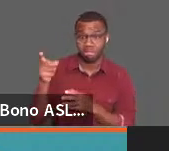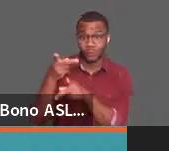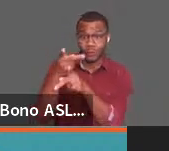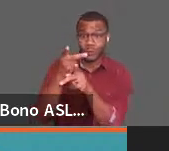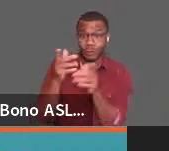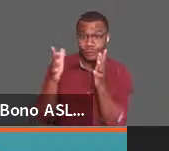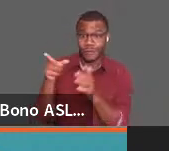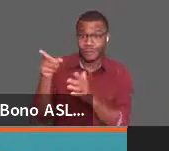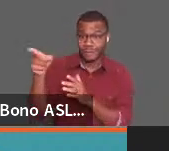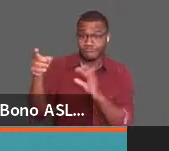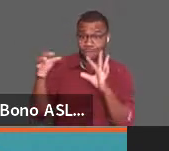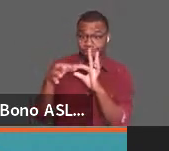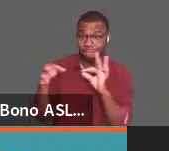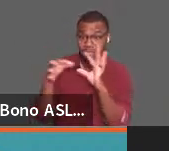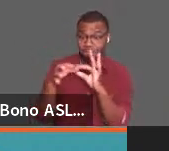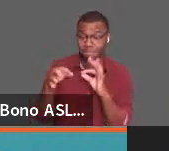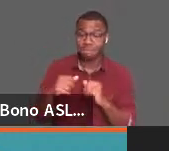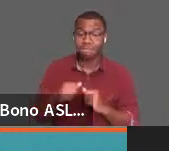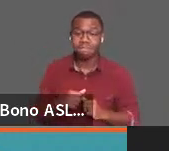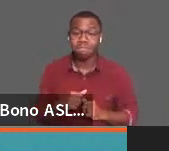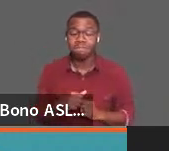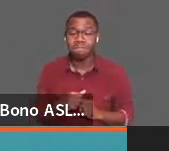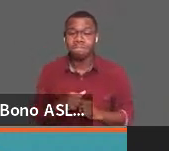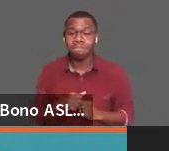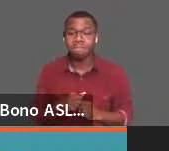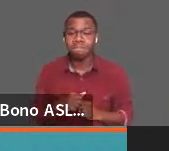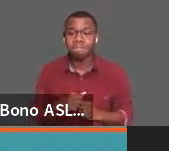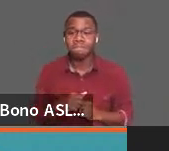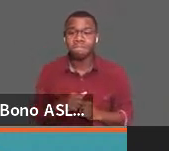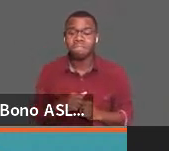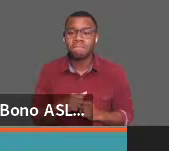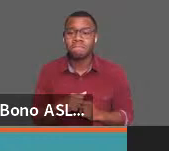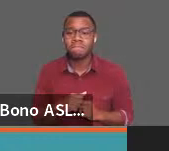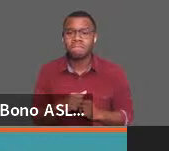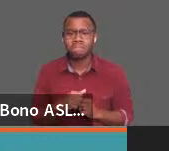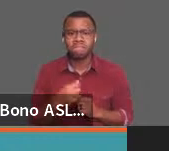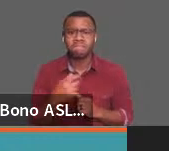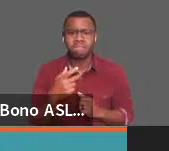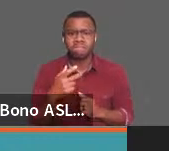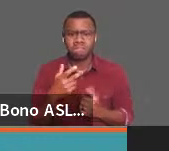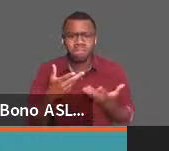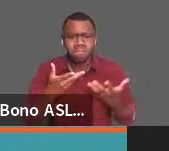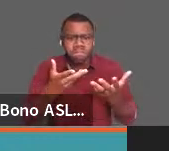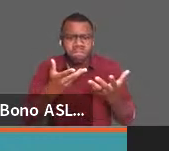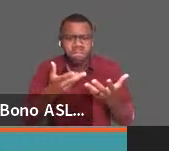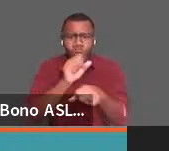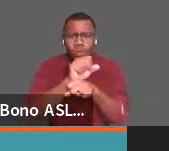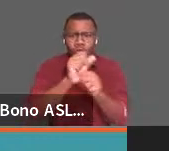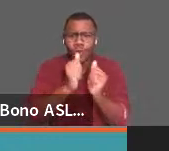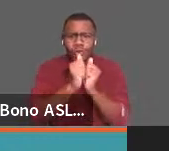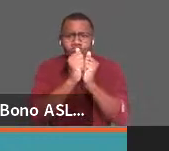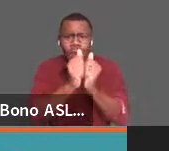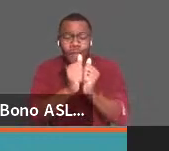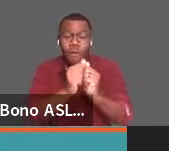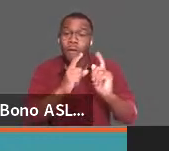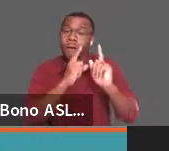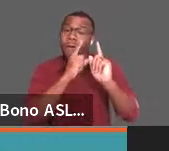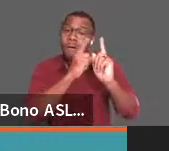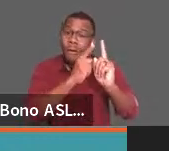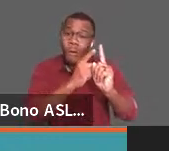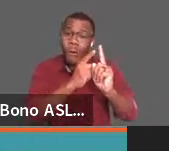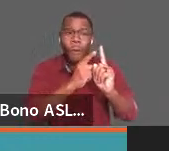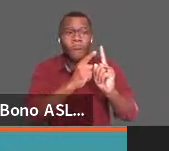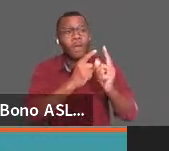forward to working with you in the community to make sure that we better serve our district. Thank you again so much for taking the time